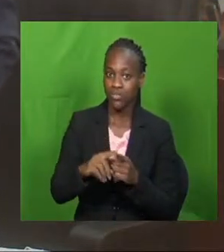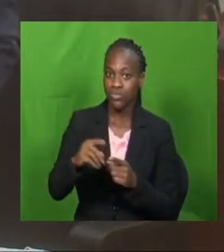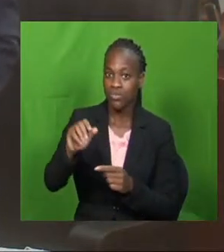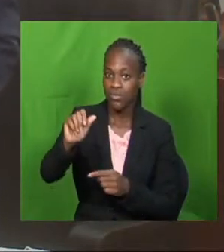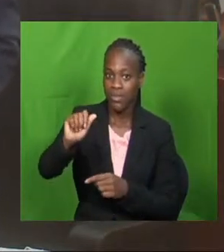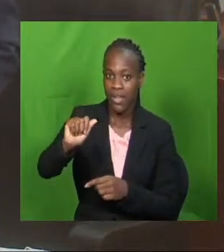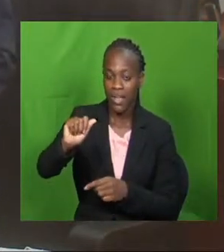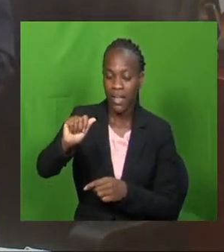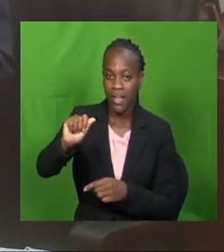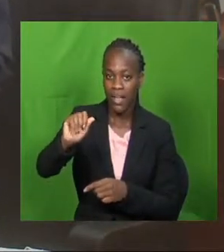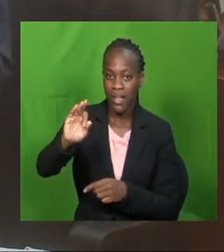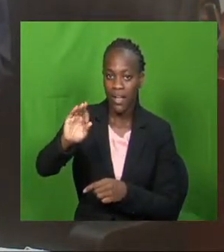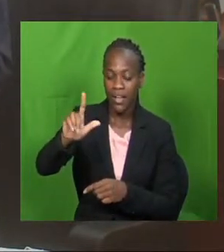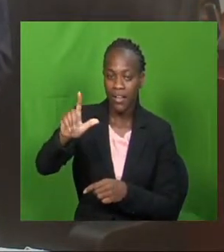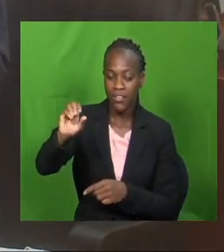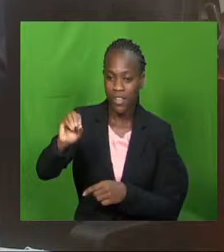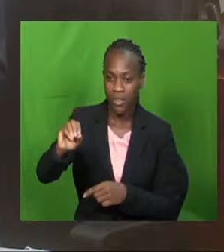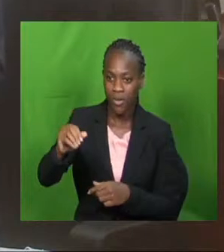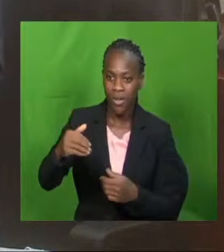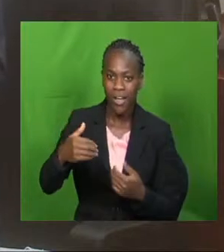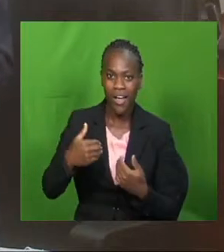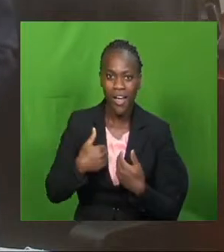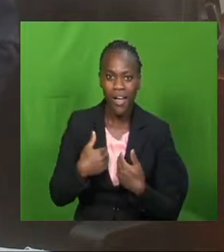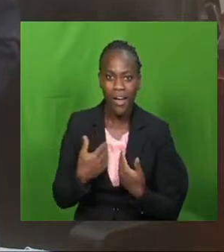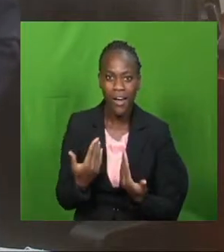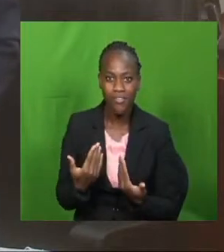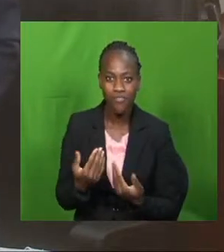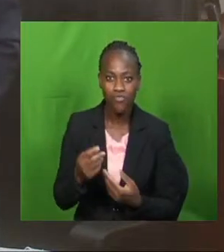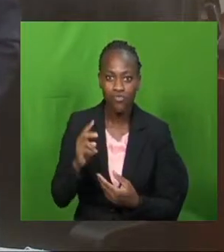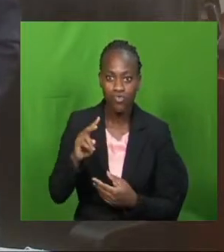town, there are 2 police customs checkpoints.